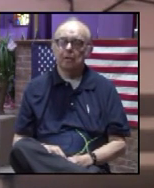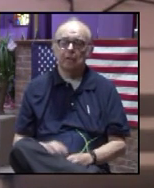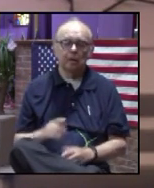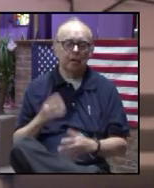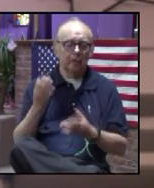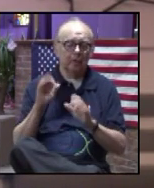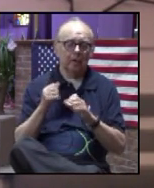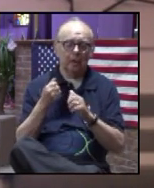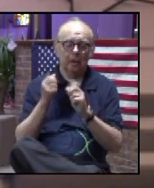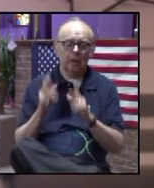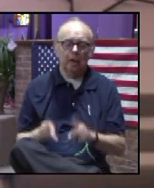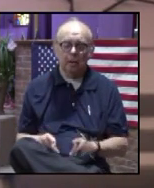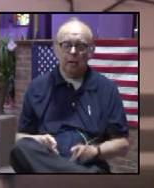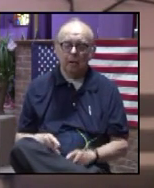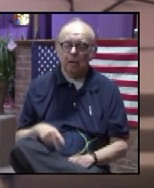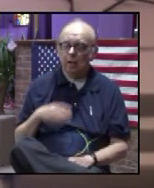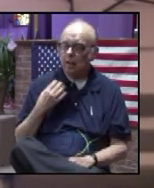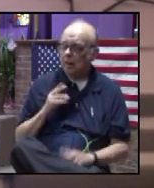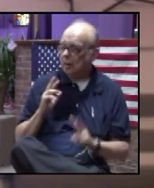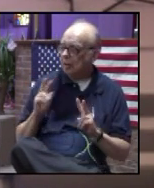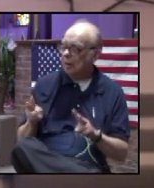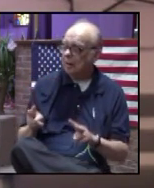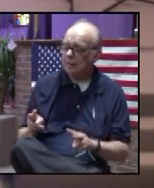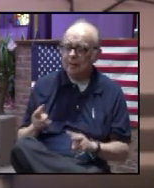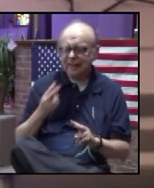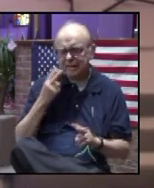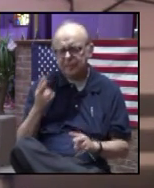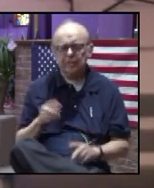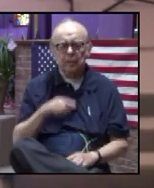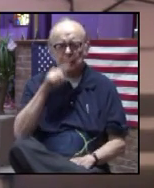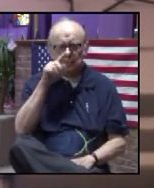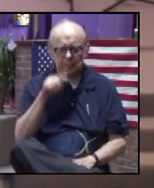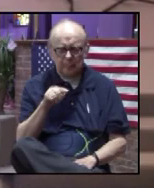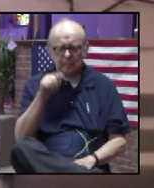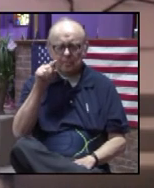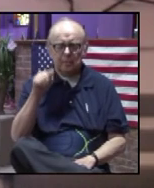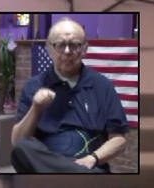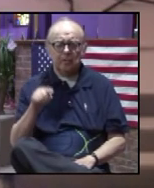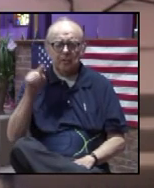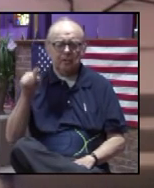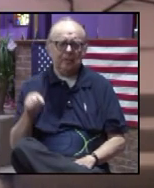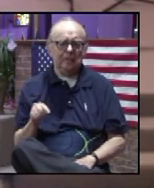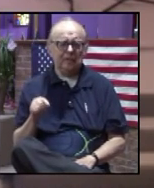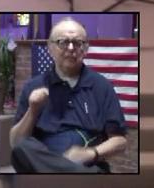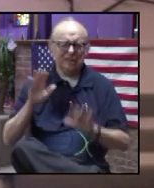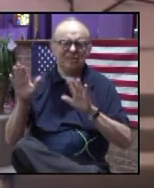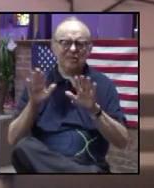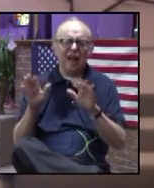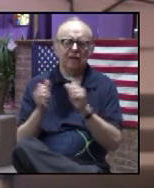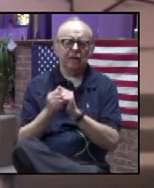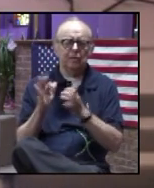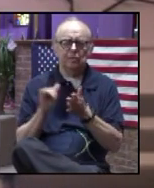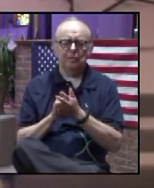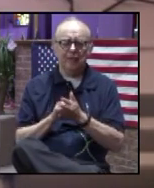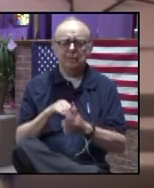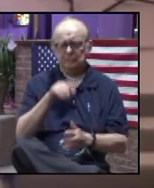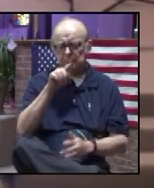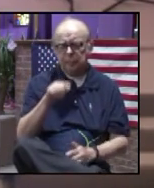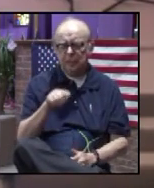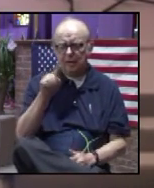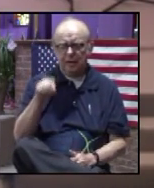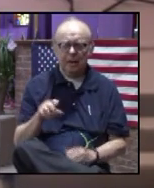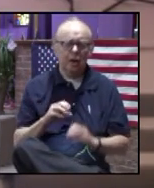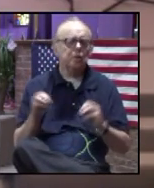And everybody in amazement of hearing little beep, beep, beep, beep, beep.